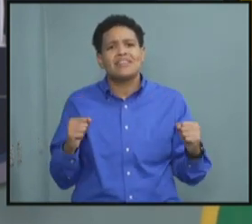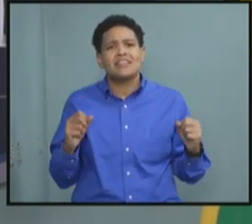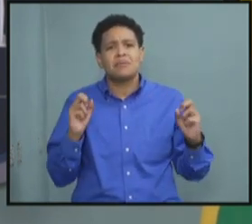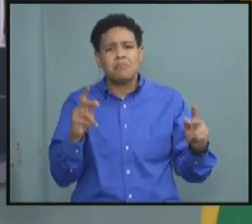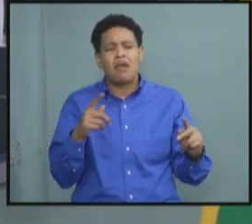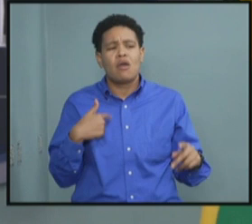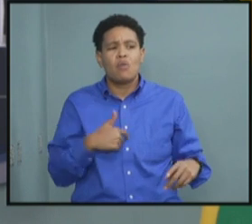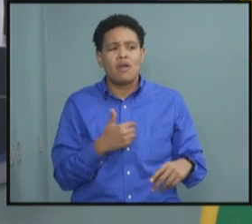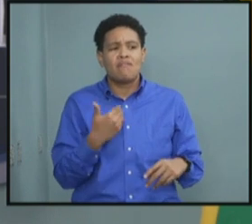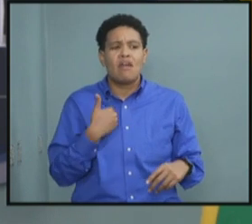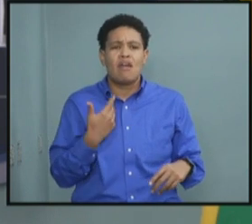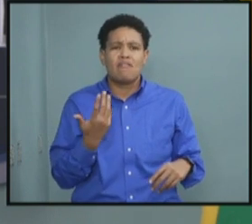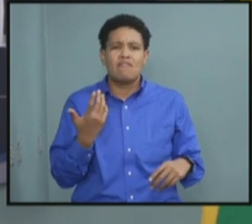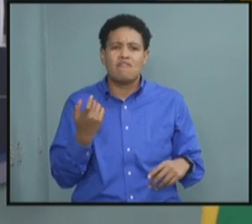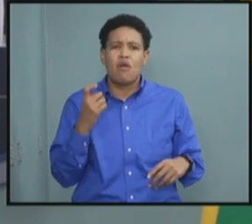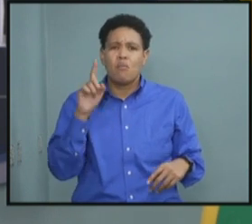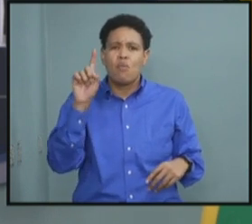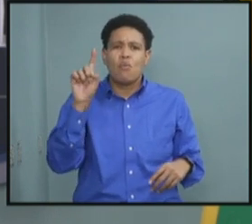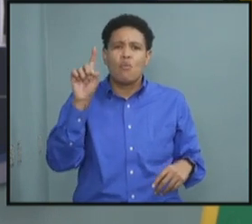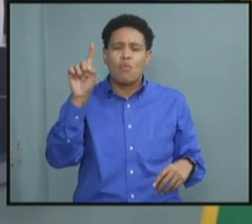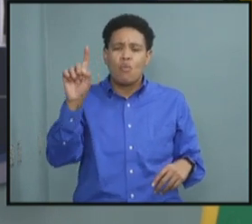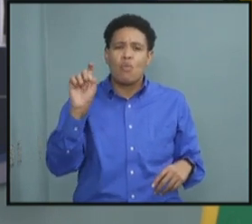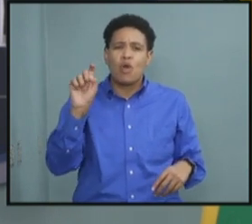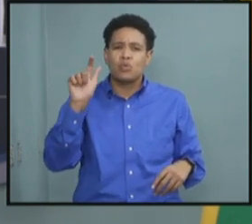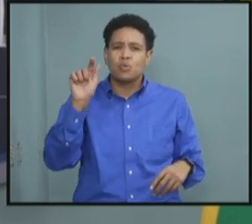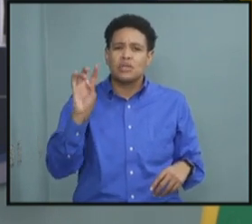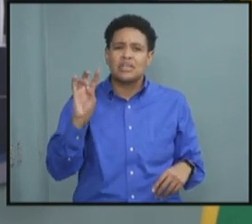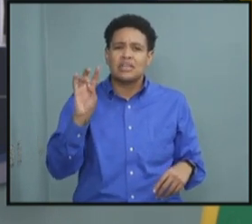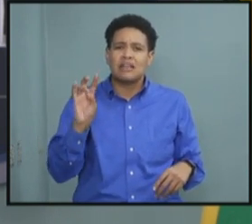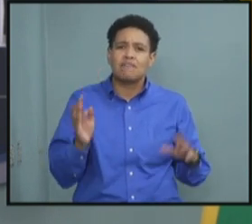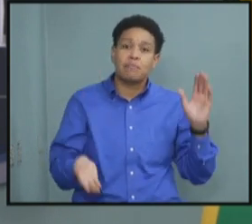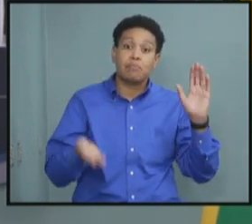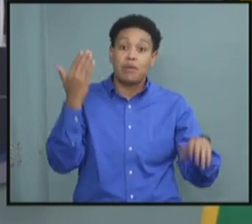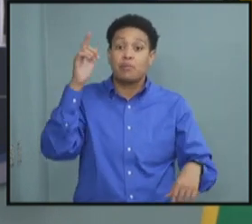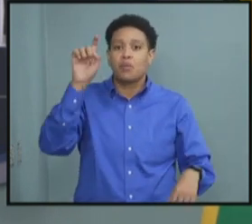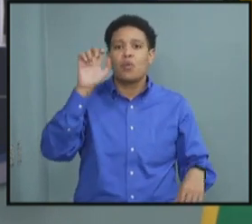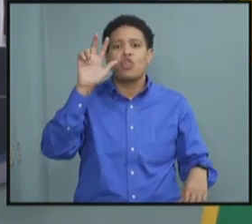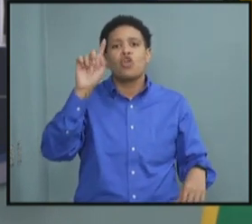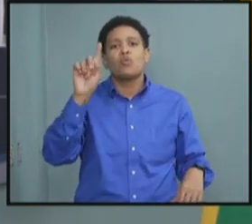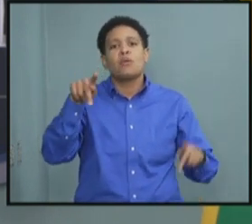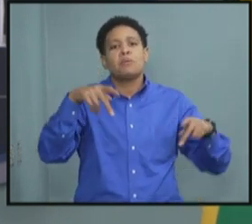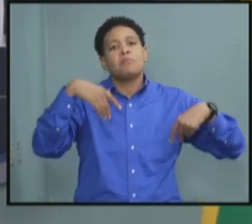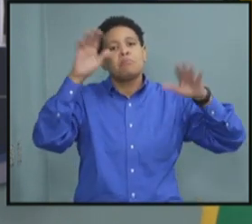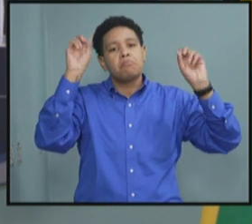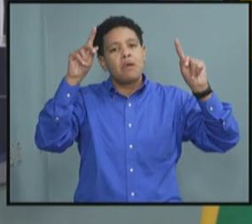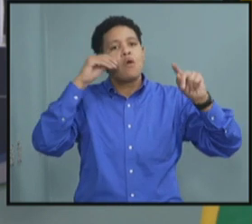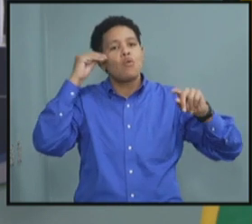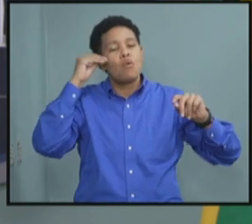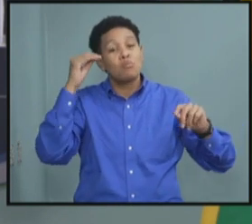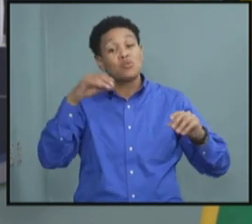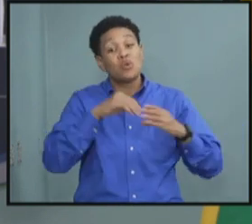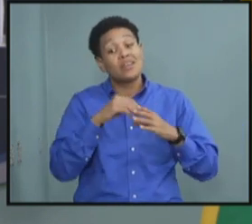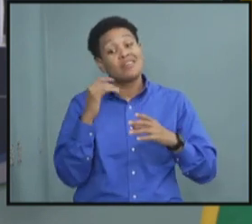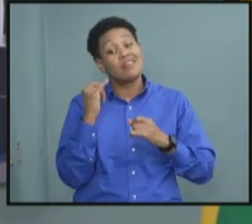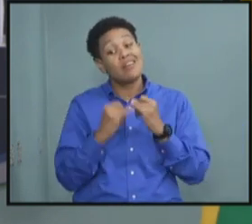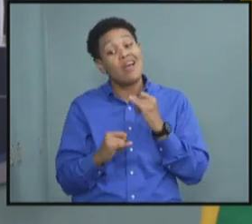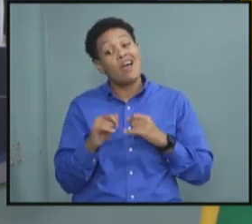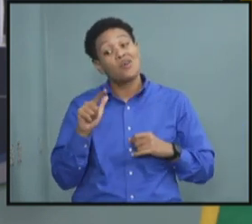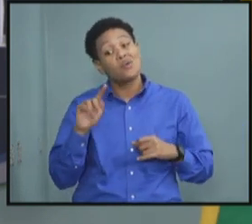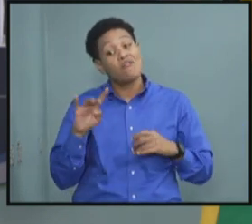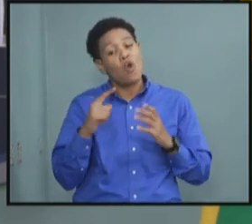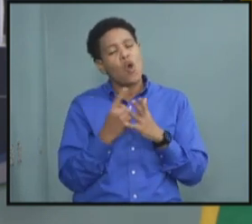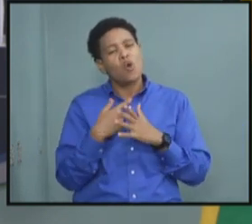We have moved now from 127 to 131, so we have released in the last 24 hours an